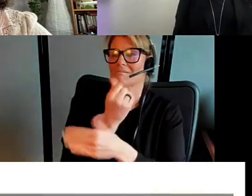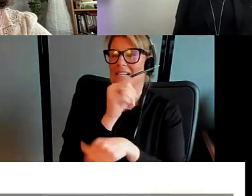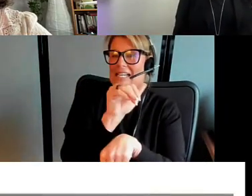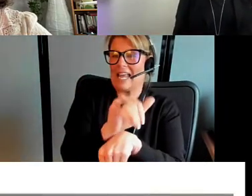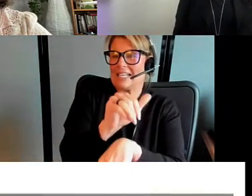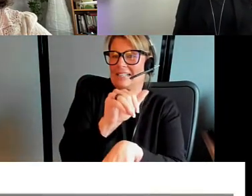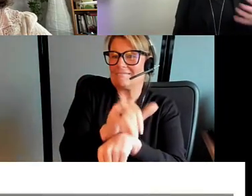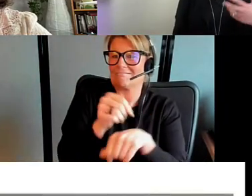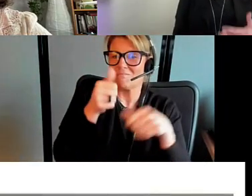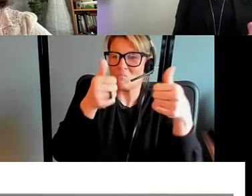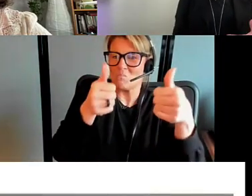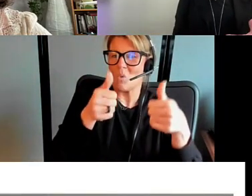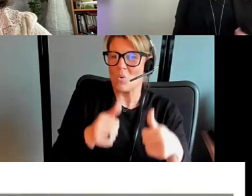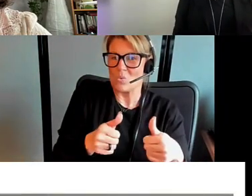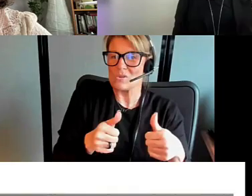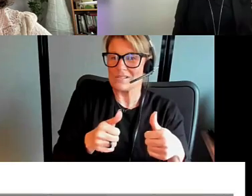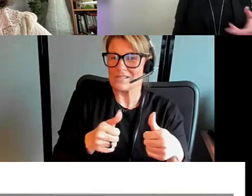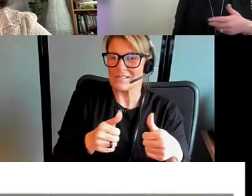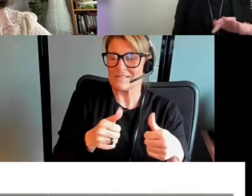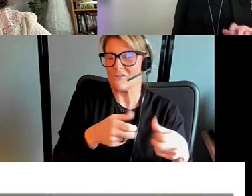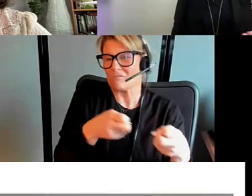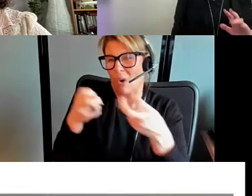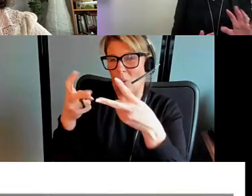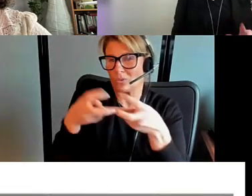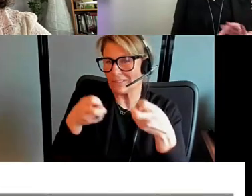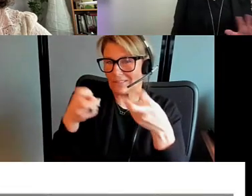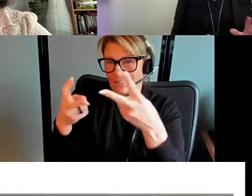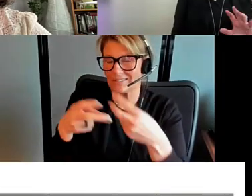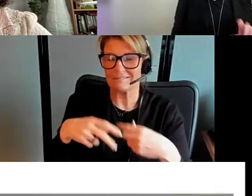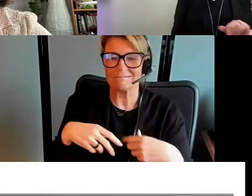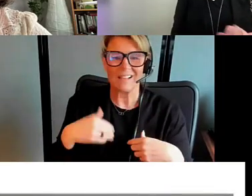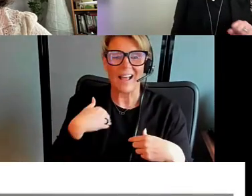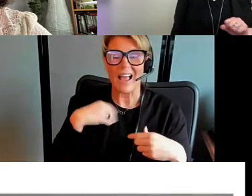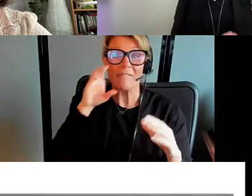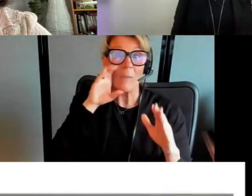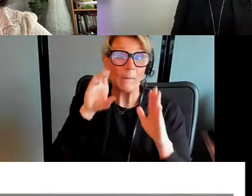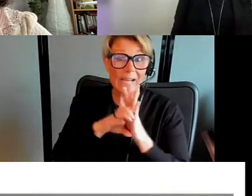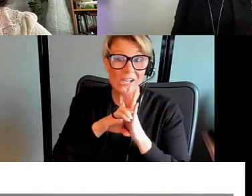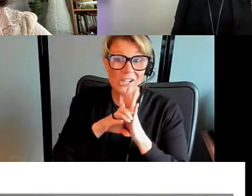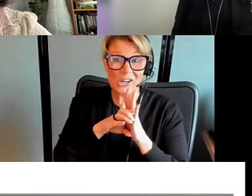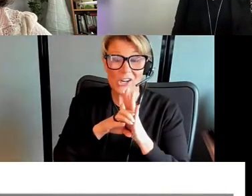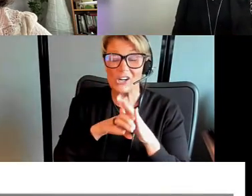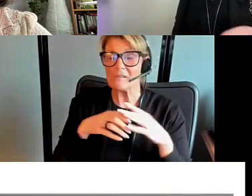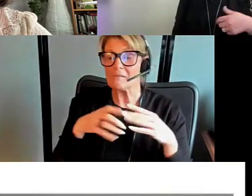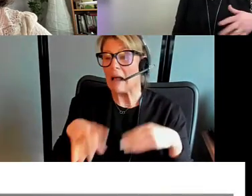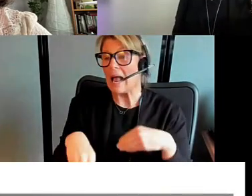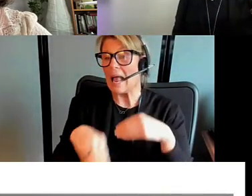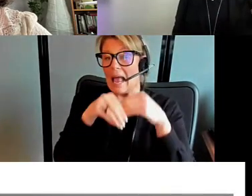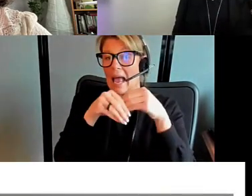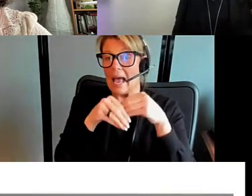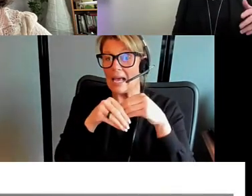me. If I have the pictures, I just I punch in the story in